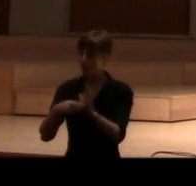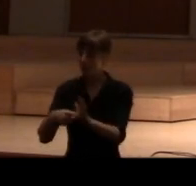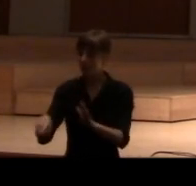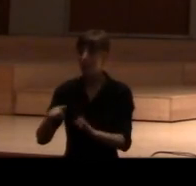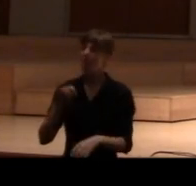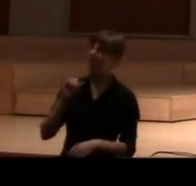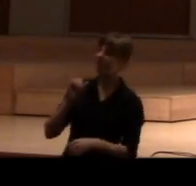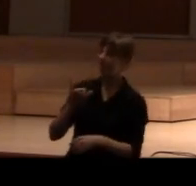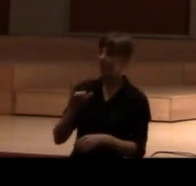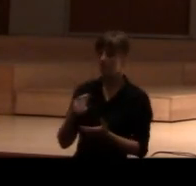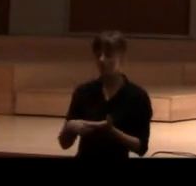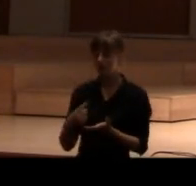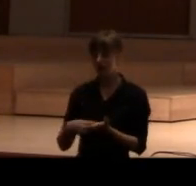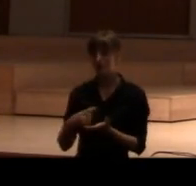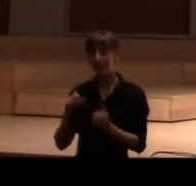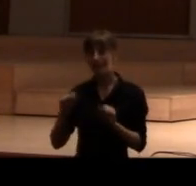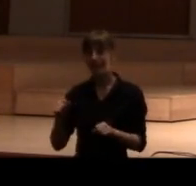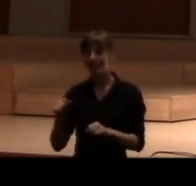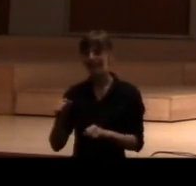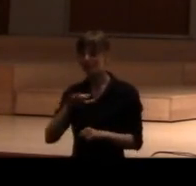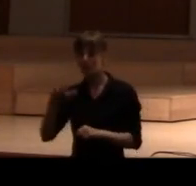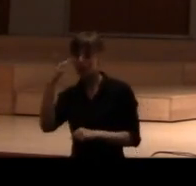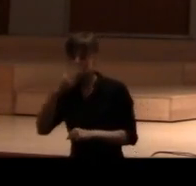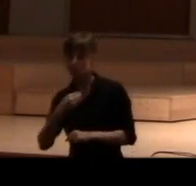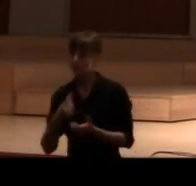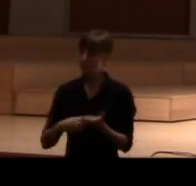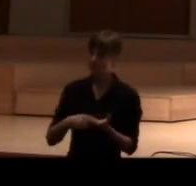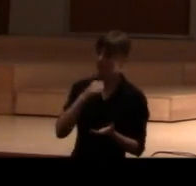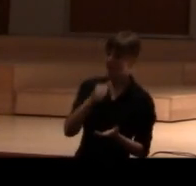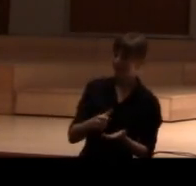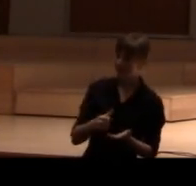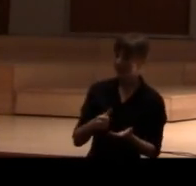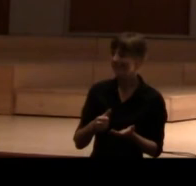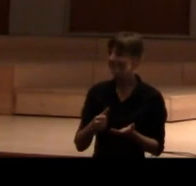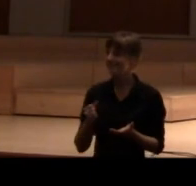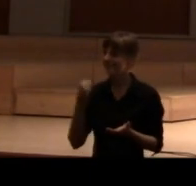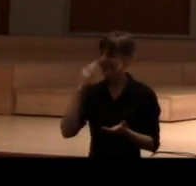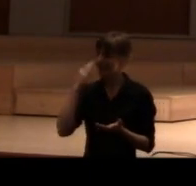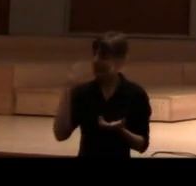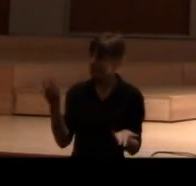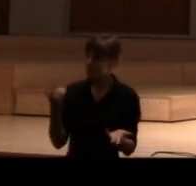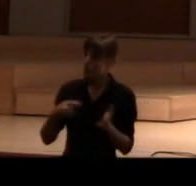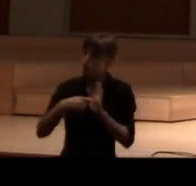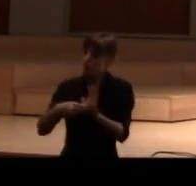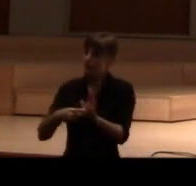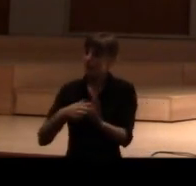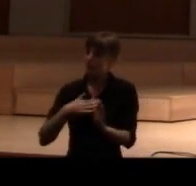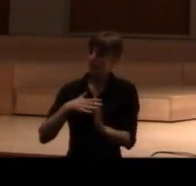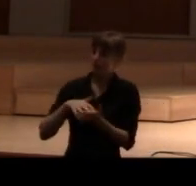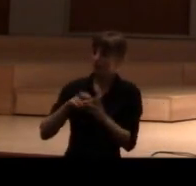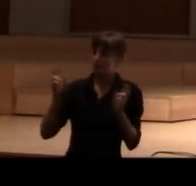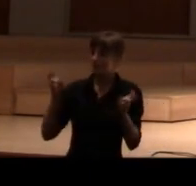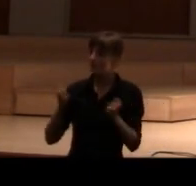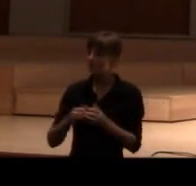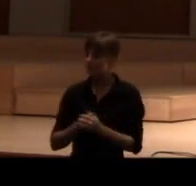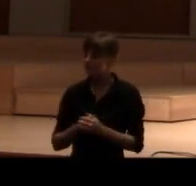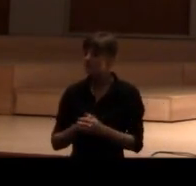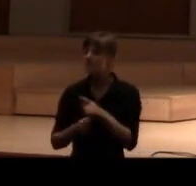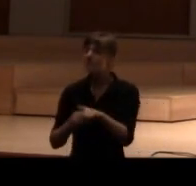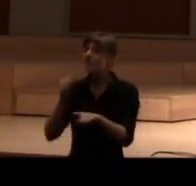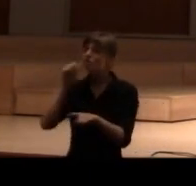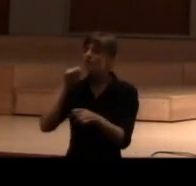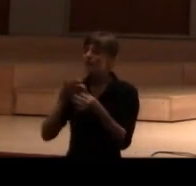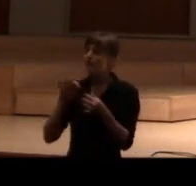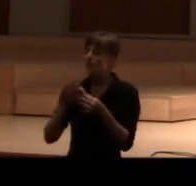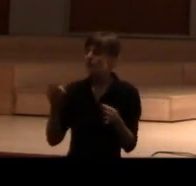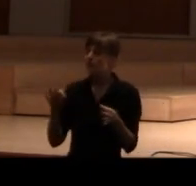spell beautiful sometimes, and I definitely edit along the way. Now, the essential feeling of vulnerability that I mentioned yesterday, that I get